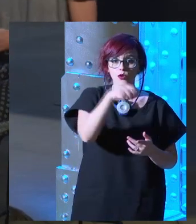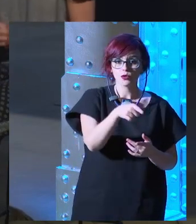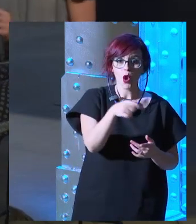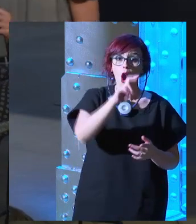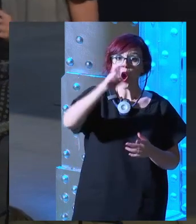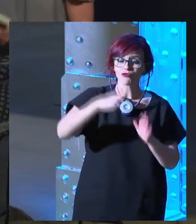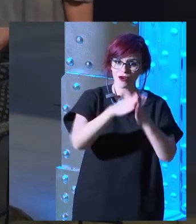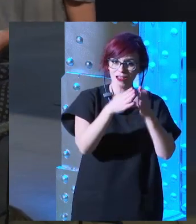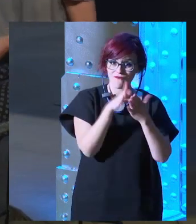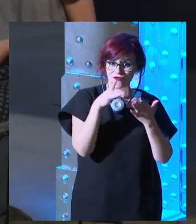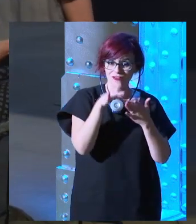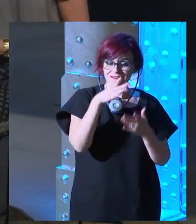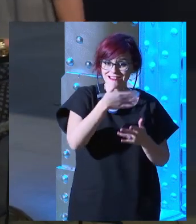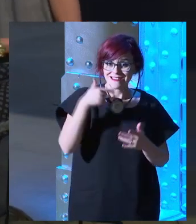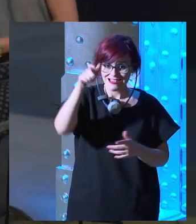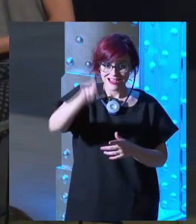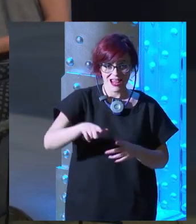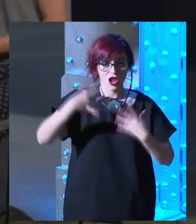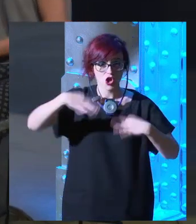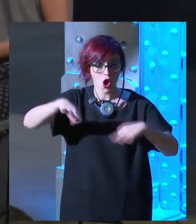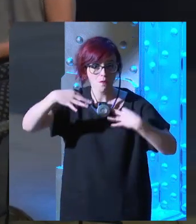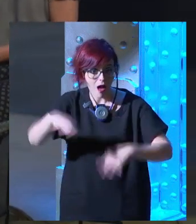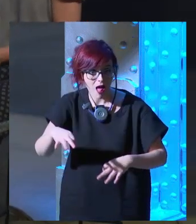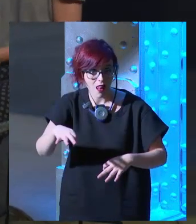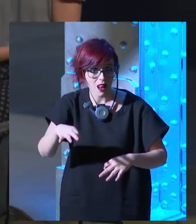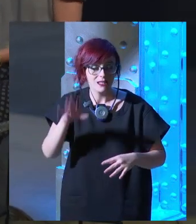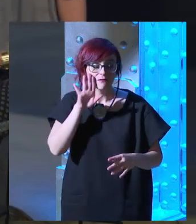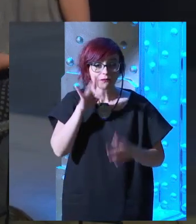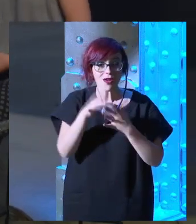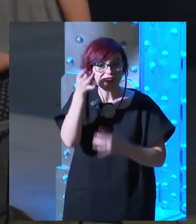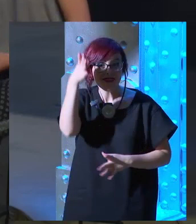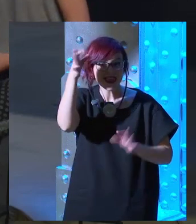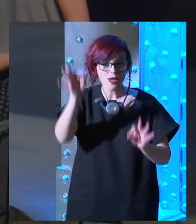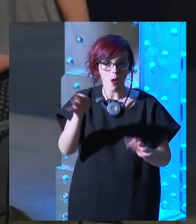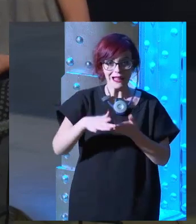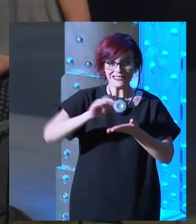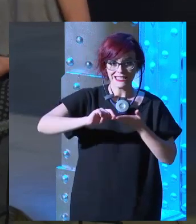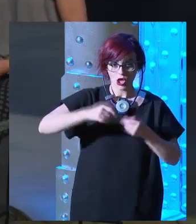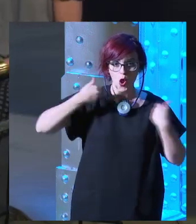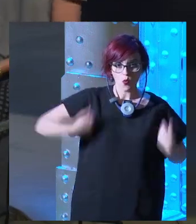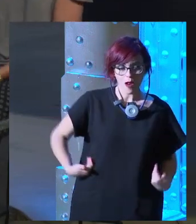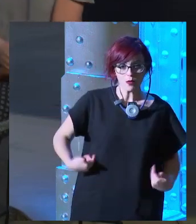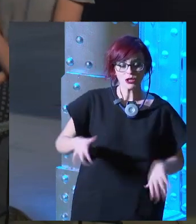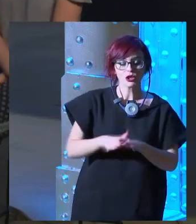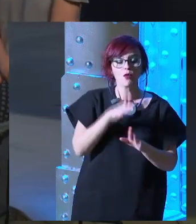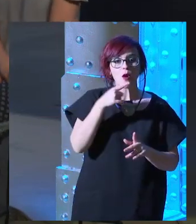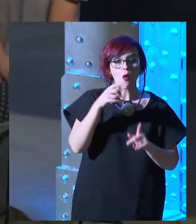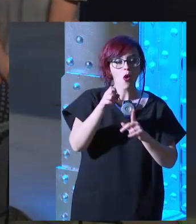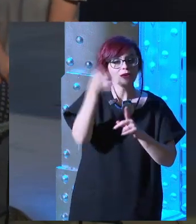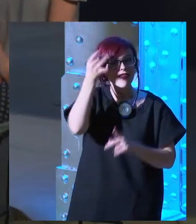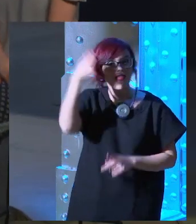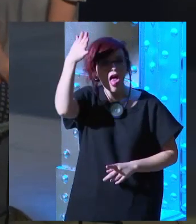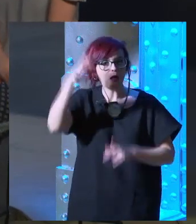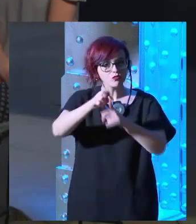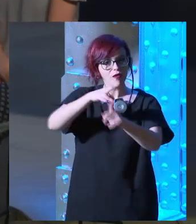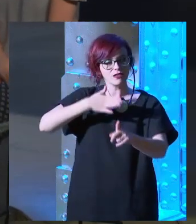that beginning, and saying that I've changed my mind. I don't think that love is about loss anymore, even though